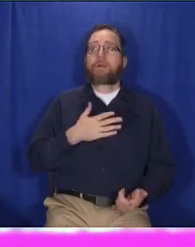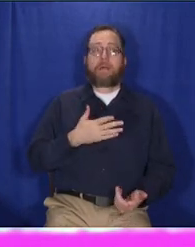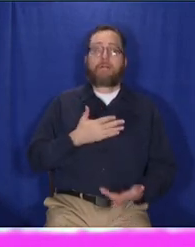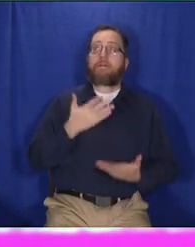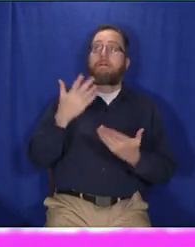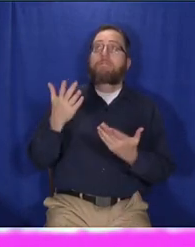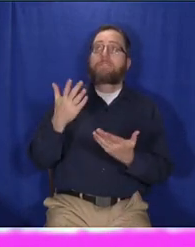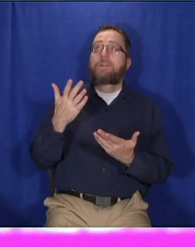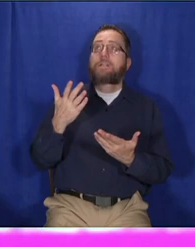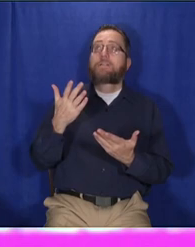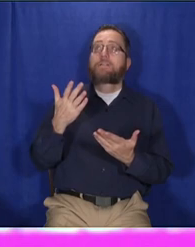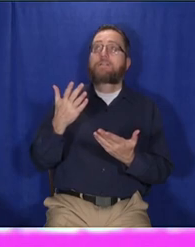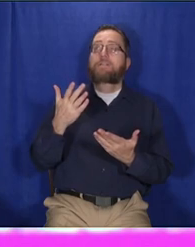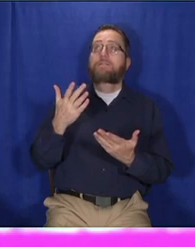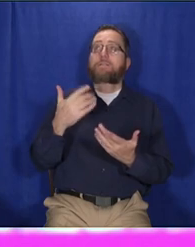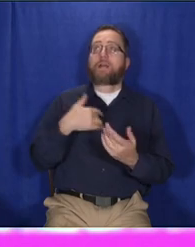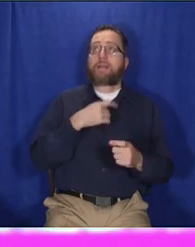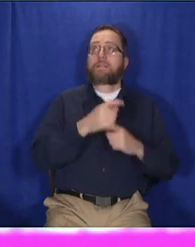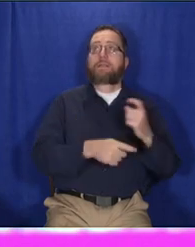pleasing to God.